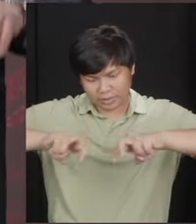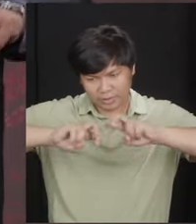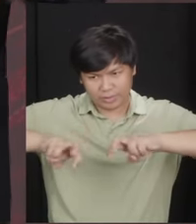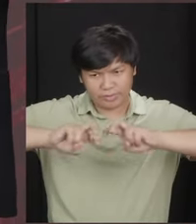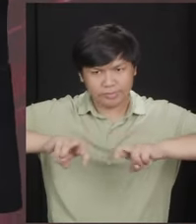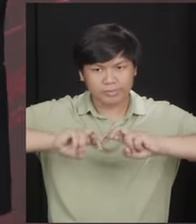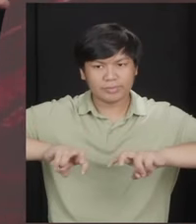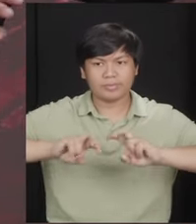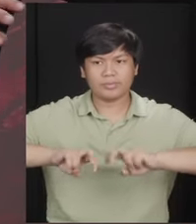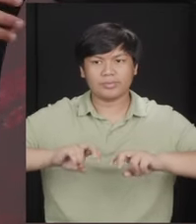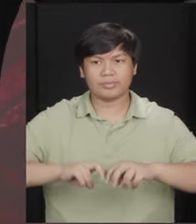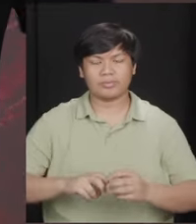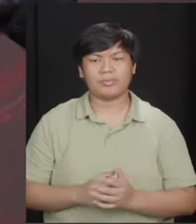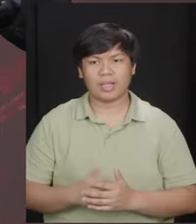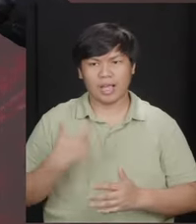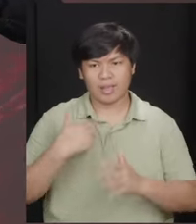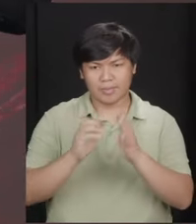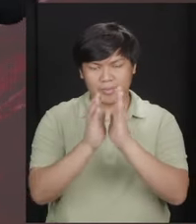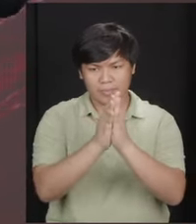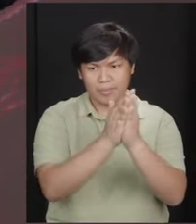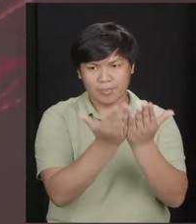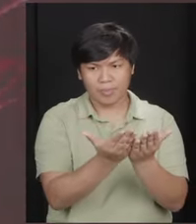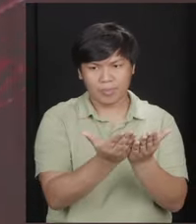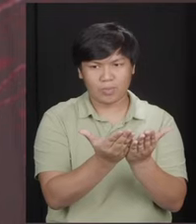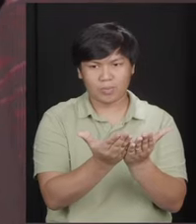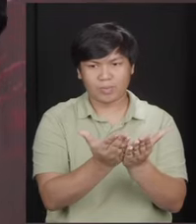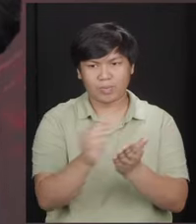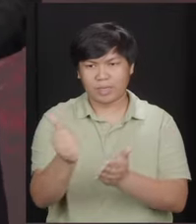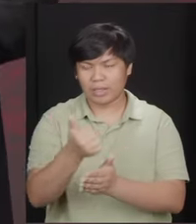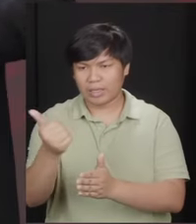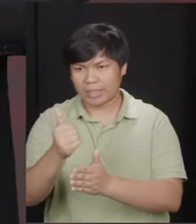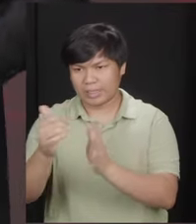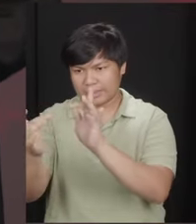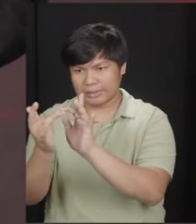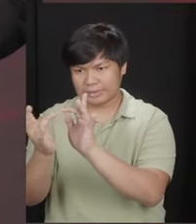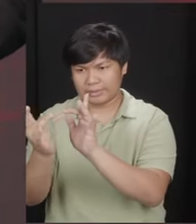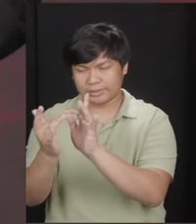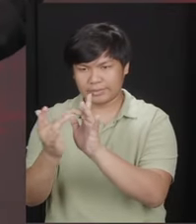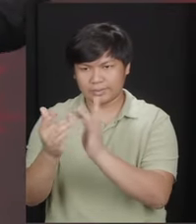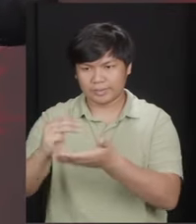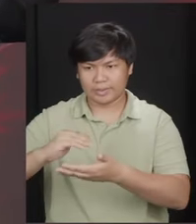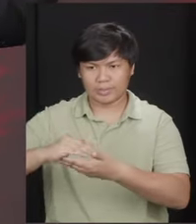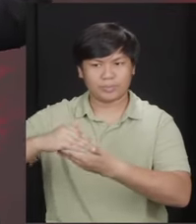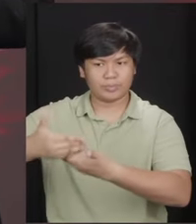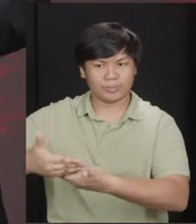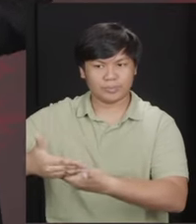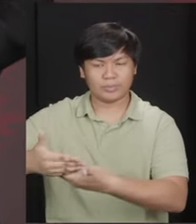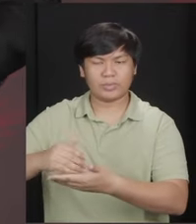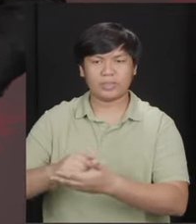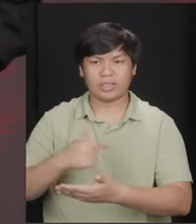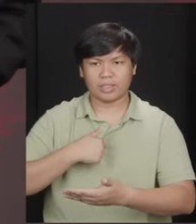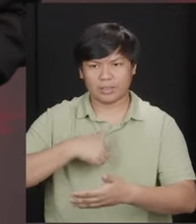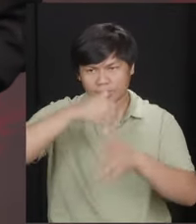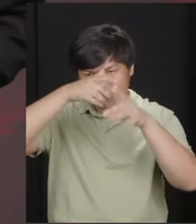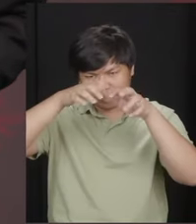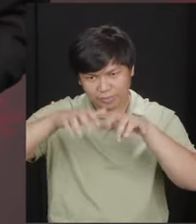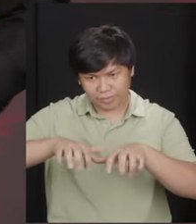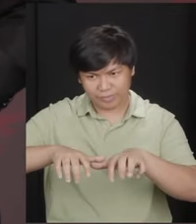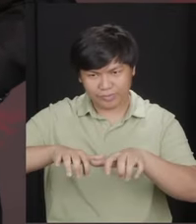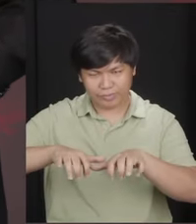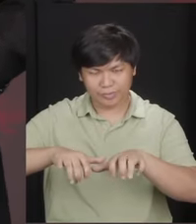as I could. I have some hard copies in my library, some soft copies in my laptop, and I also consulted Mr.